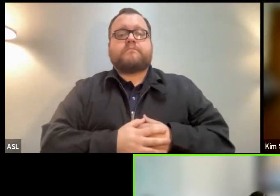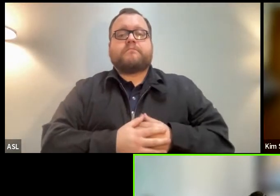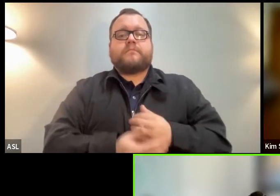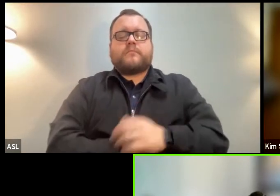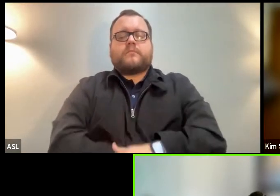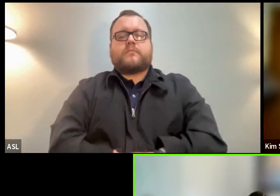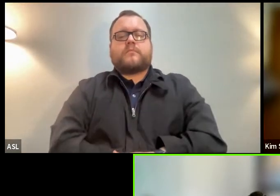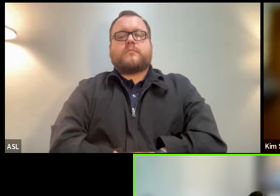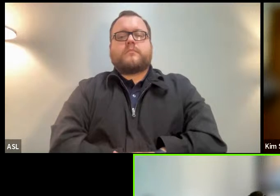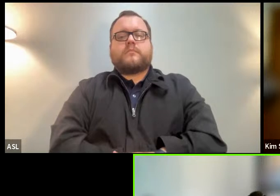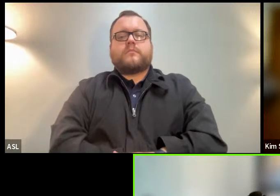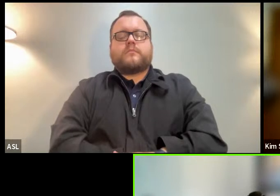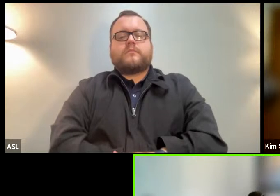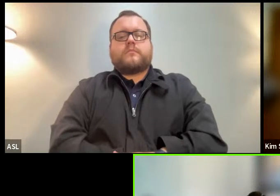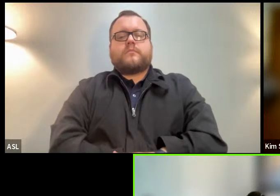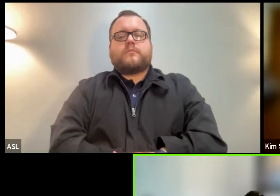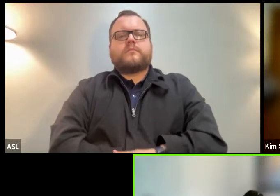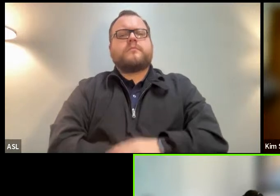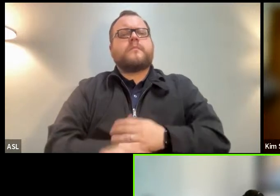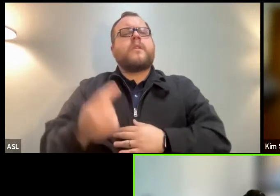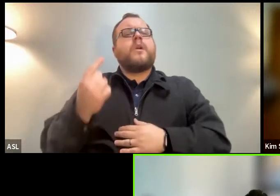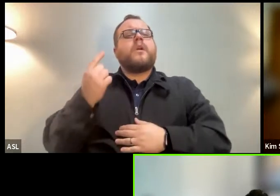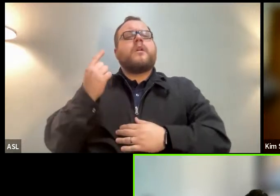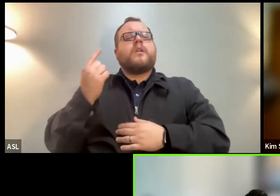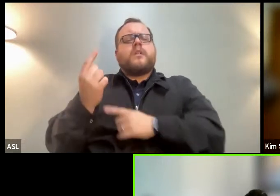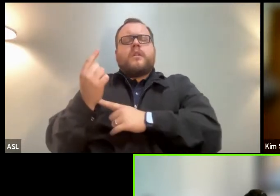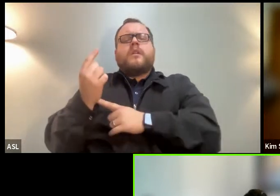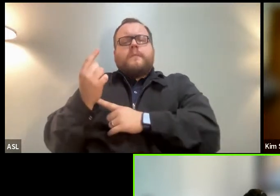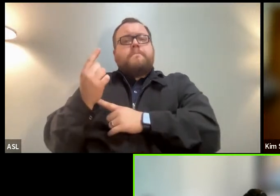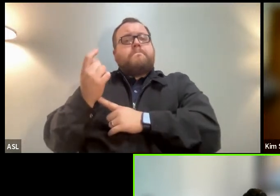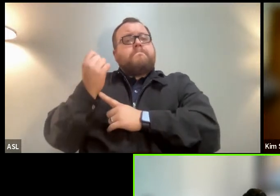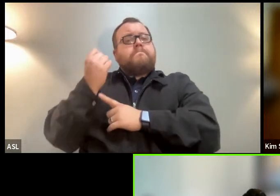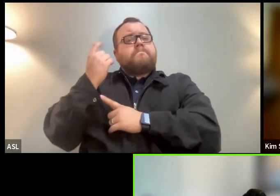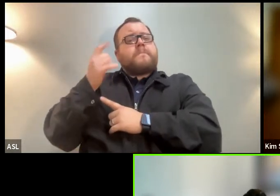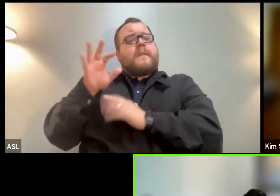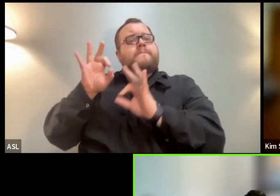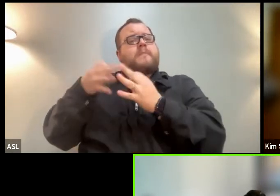I think one of the things that families often don't even think about is